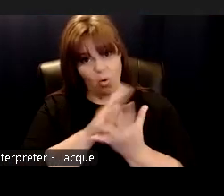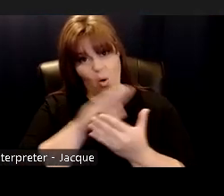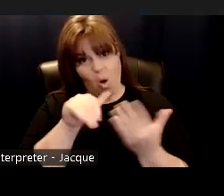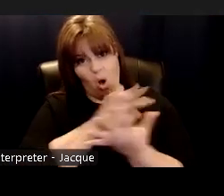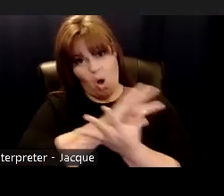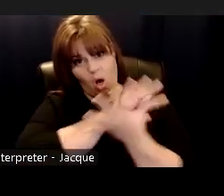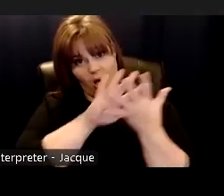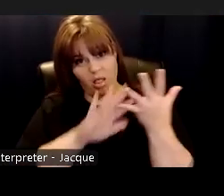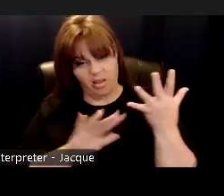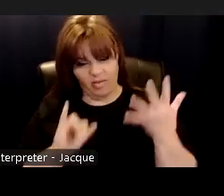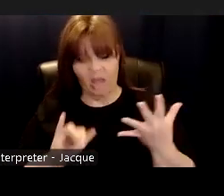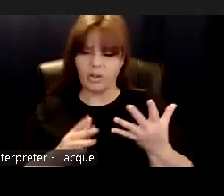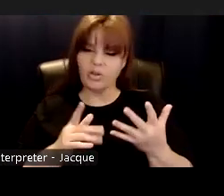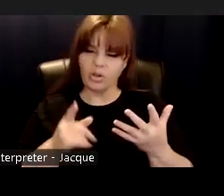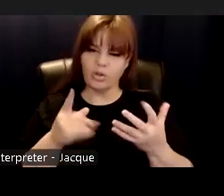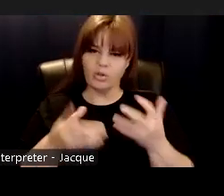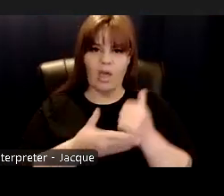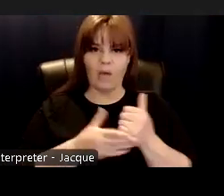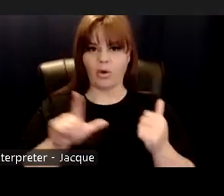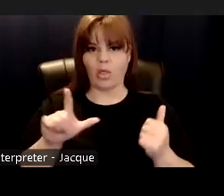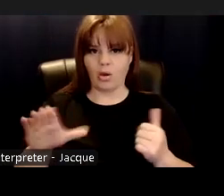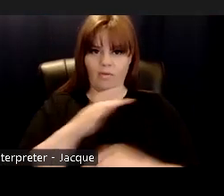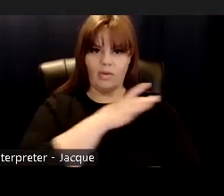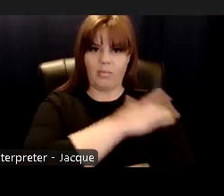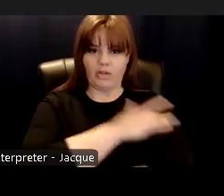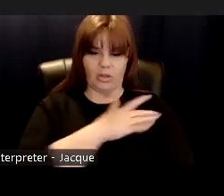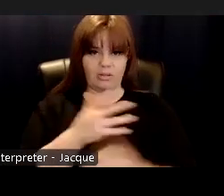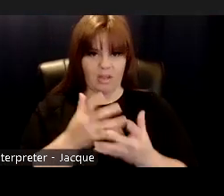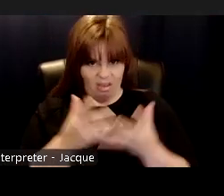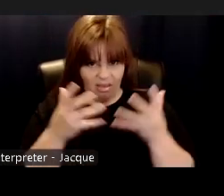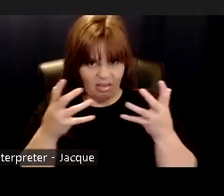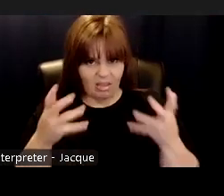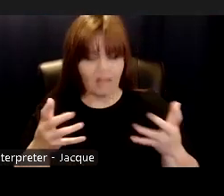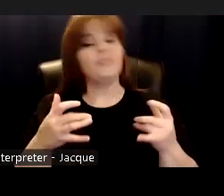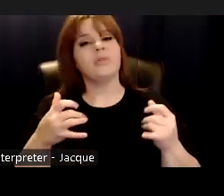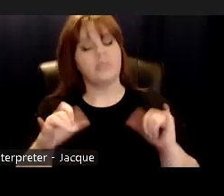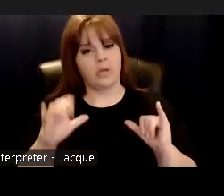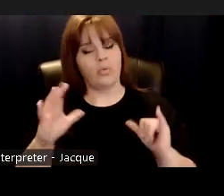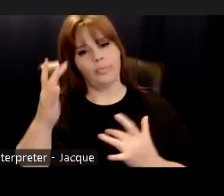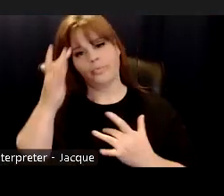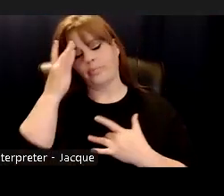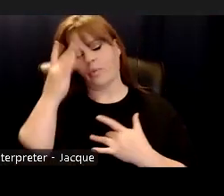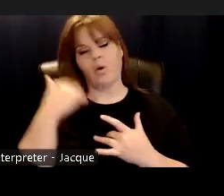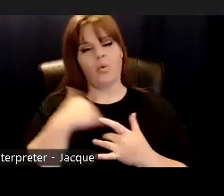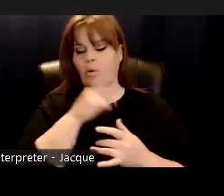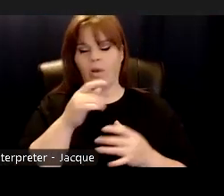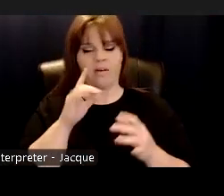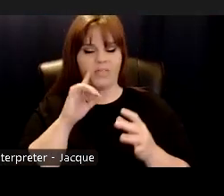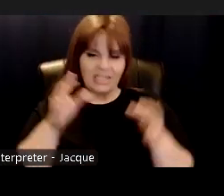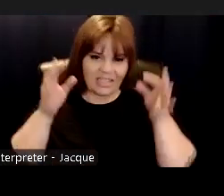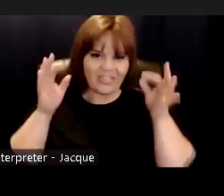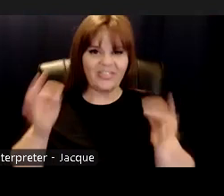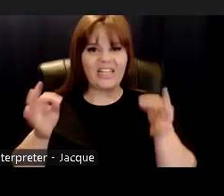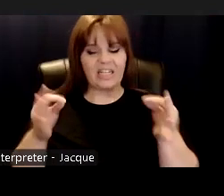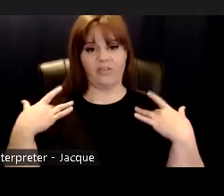patients. Unfortunately, they're still going to be sick, a lot of them. We don't have the definitive cure, but as far as the state of the